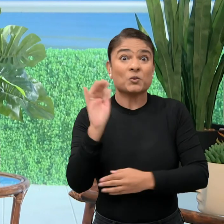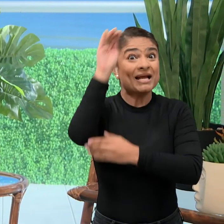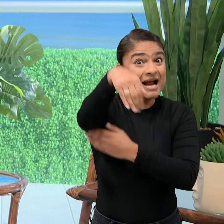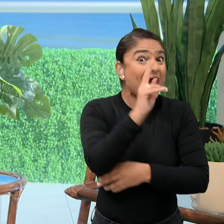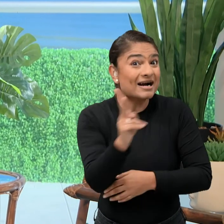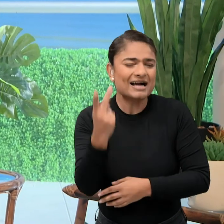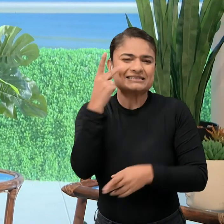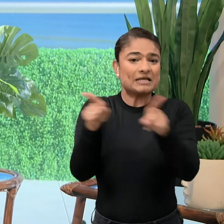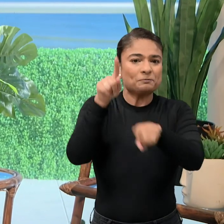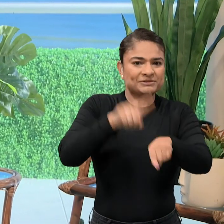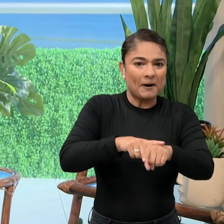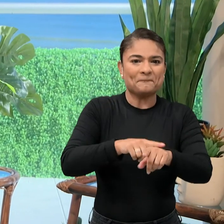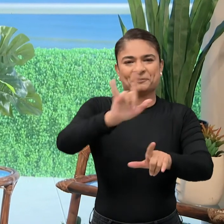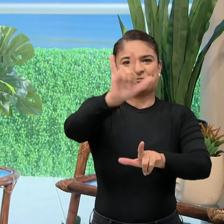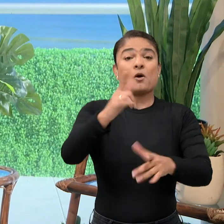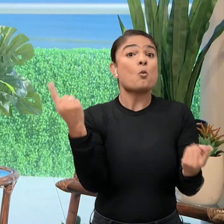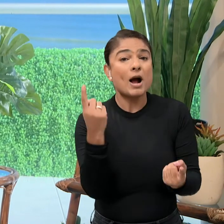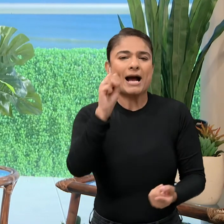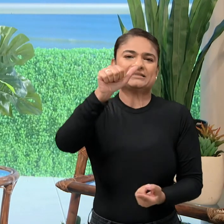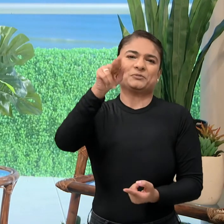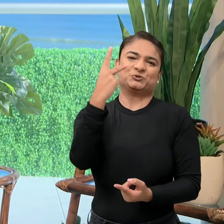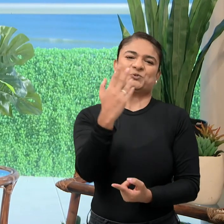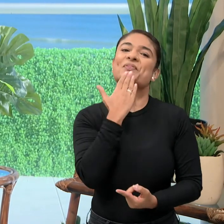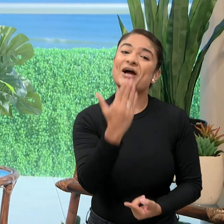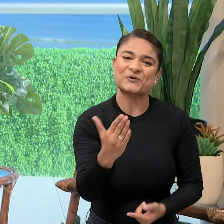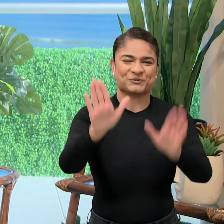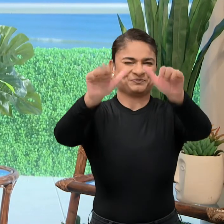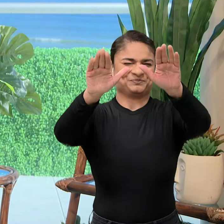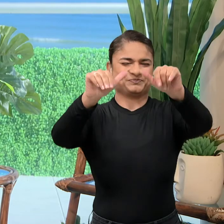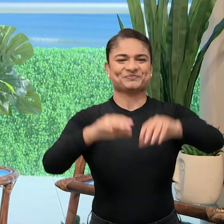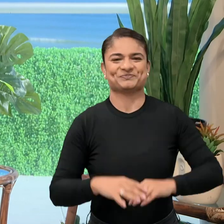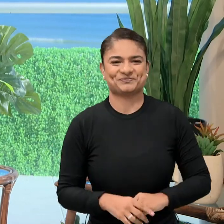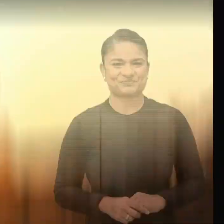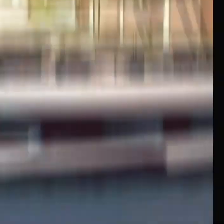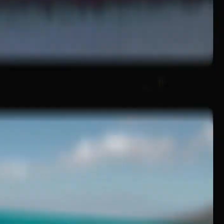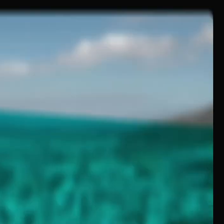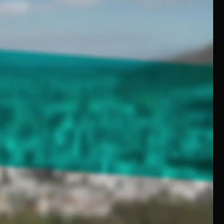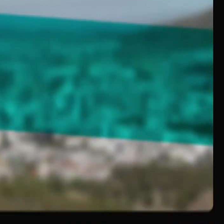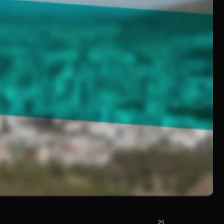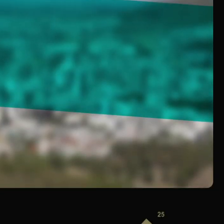join us again next week, same time, same place, only on SABC2. You belong.